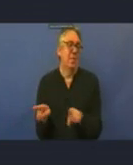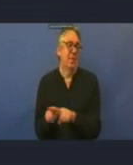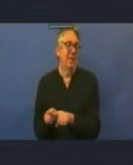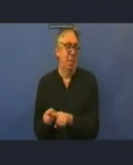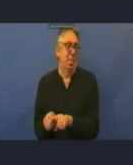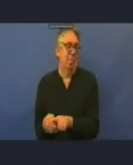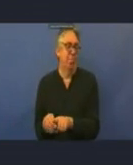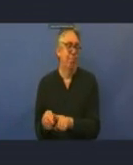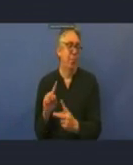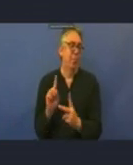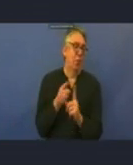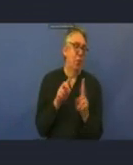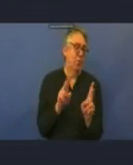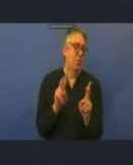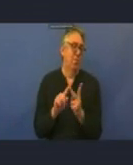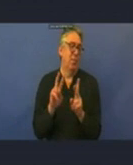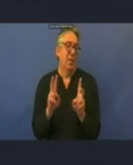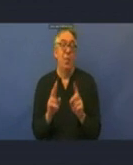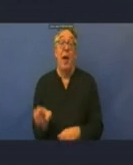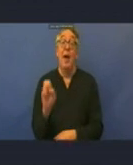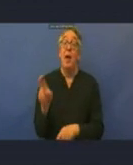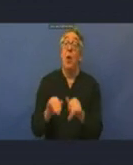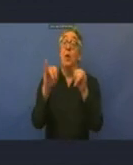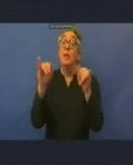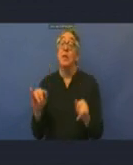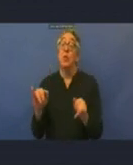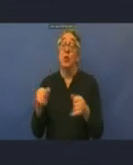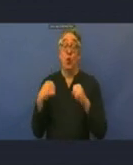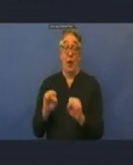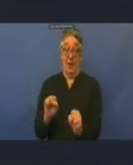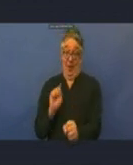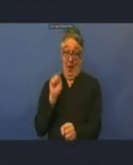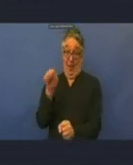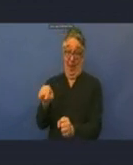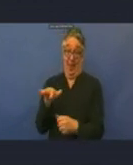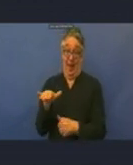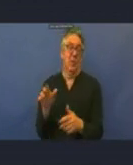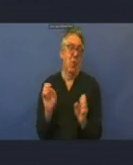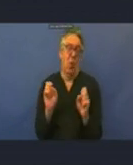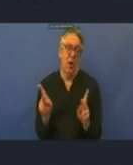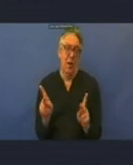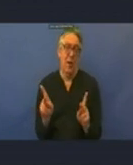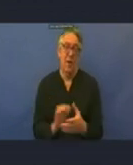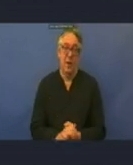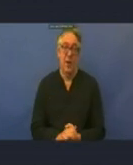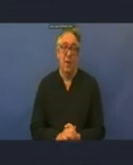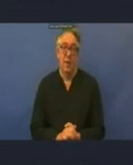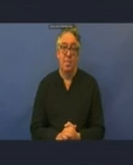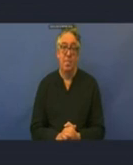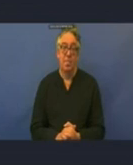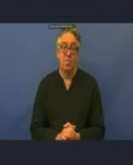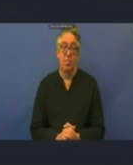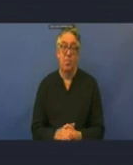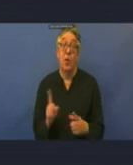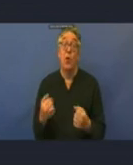activity based at the seat of a European institution, and if the activity is involved promotion of